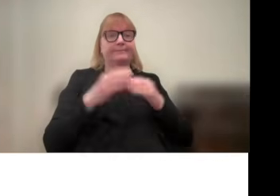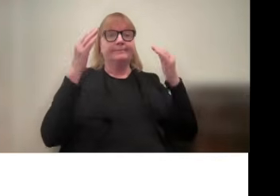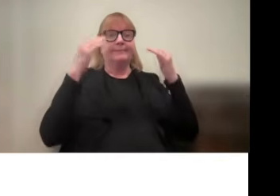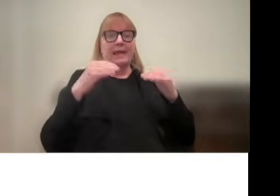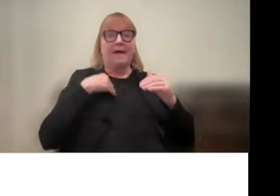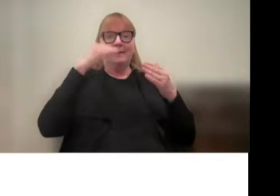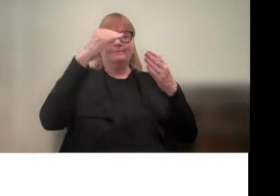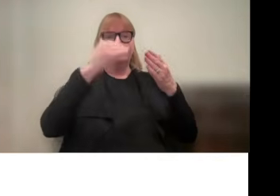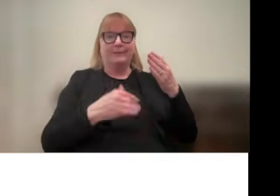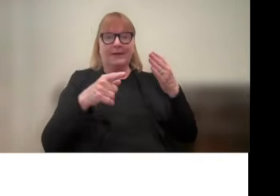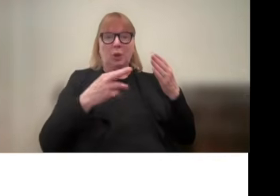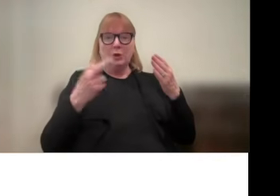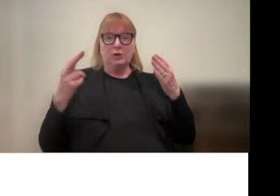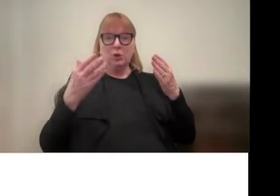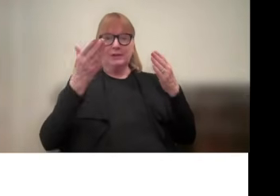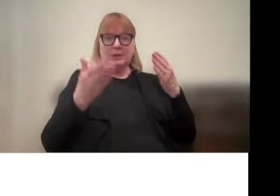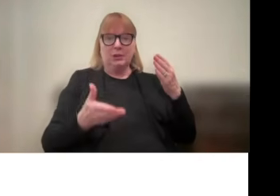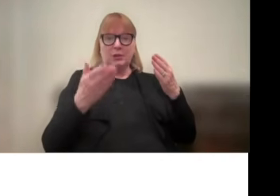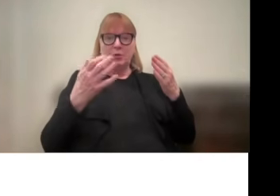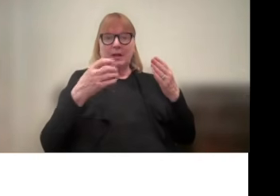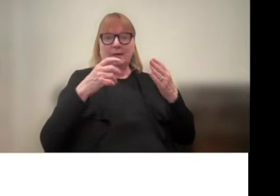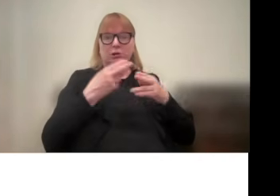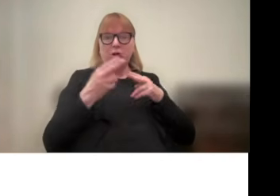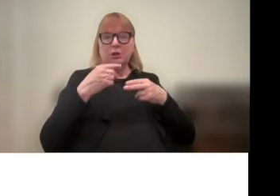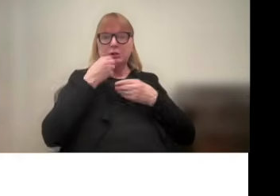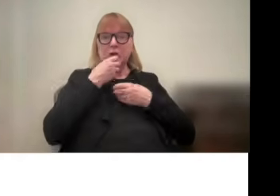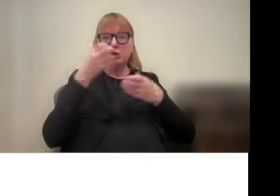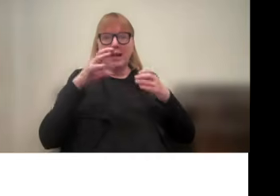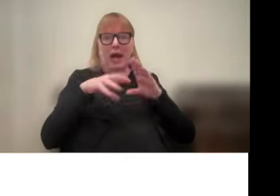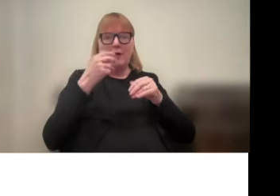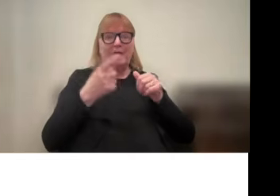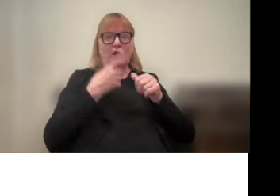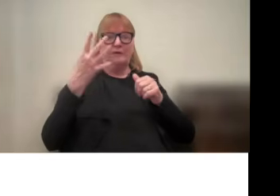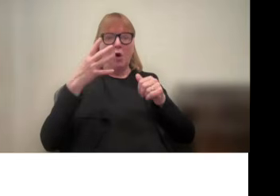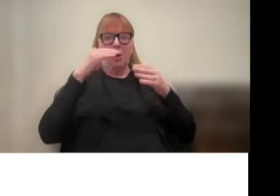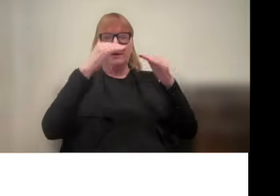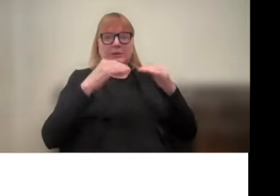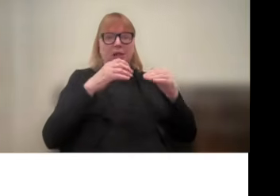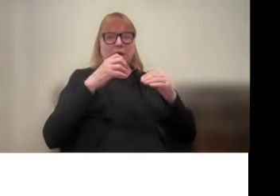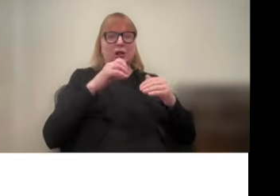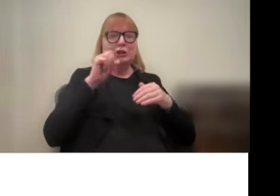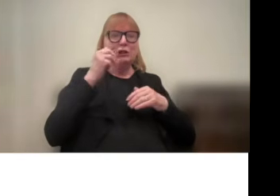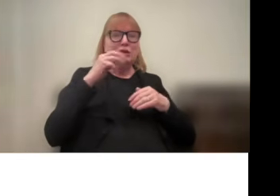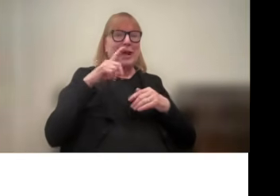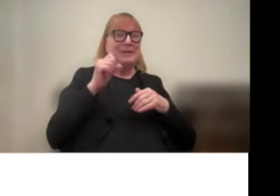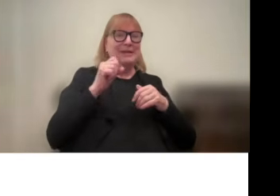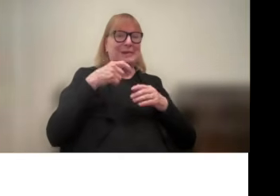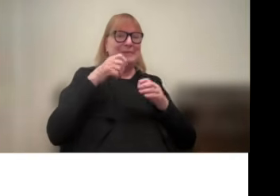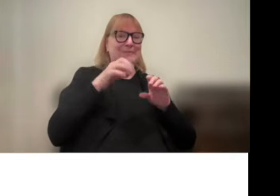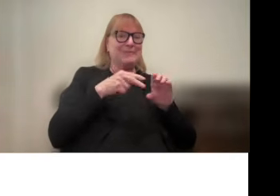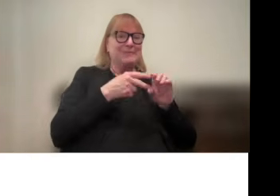So I have a list of resources here. I wanted to give a really quick shout out to the first four. Shameless plug for the first one,